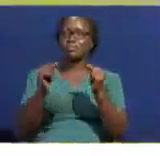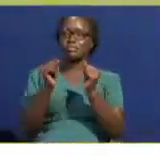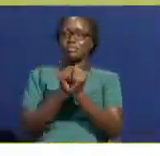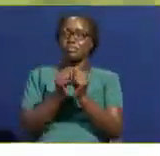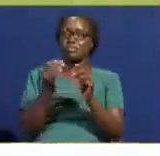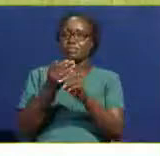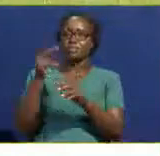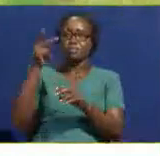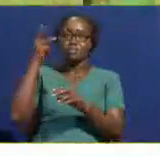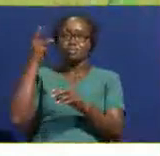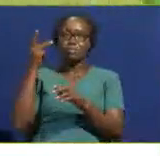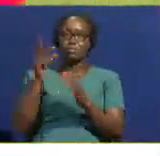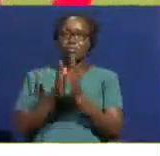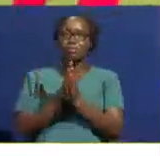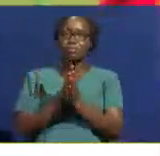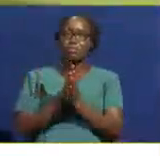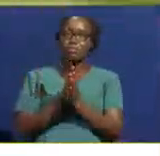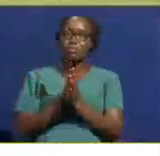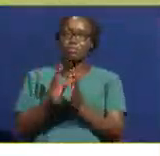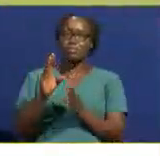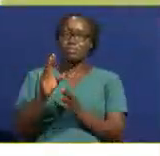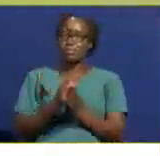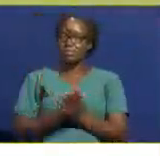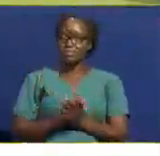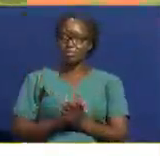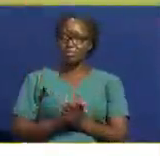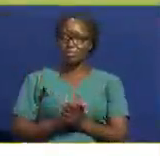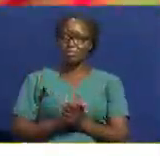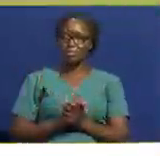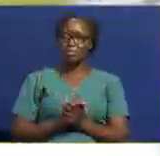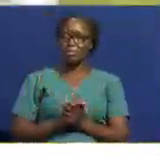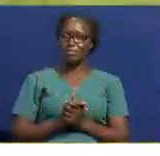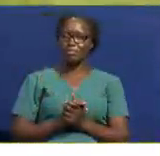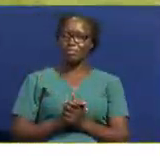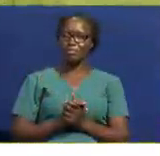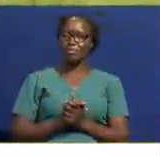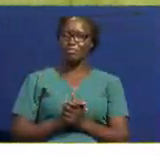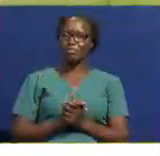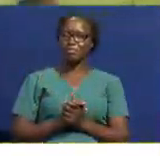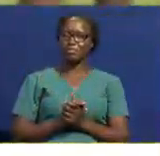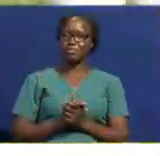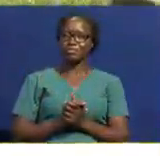face Korea, DPR, and Mexico. For Prime Edition Sports, I'm Daniel Mwendwa.